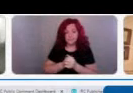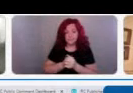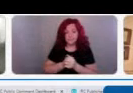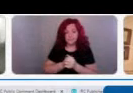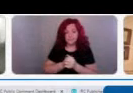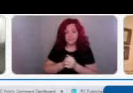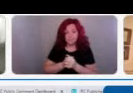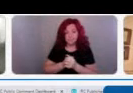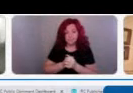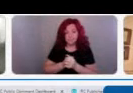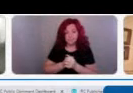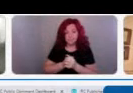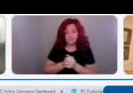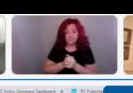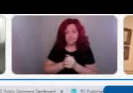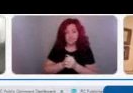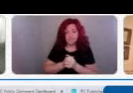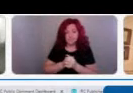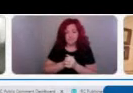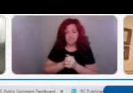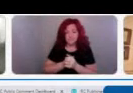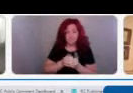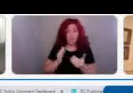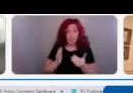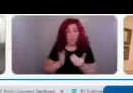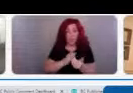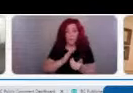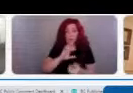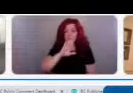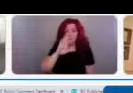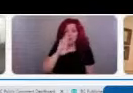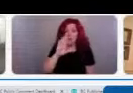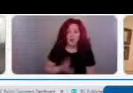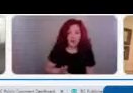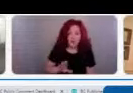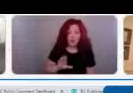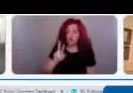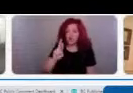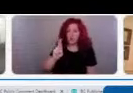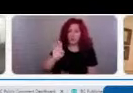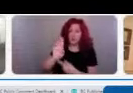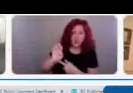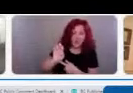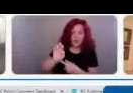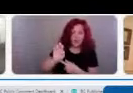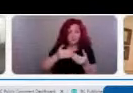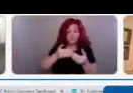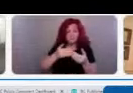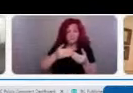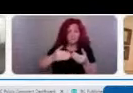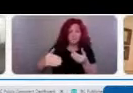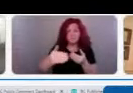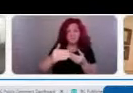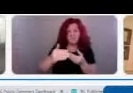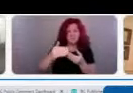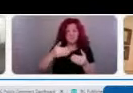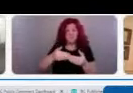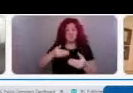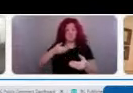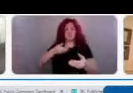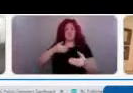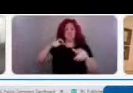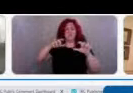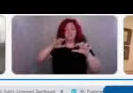it is rare it's almost never past uh a certain point um